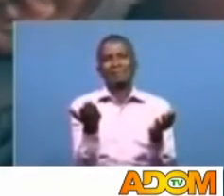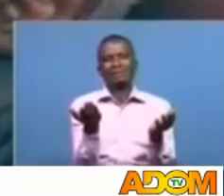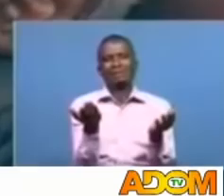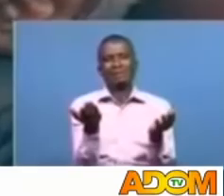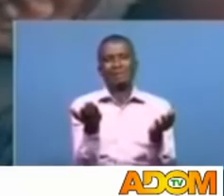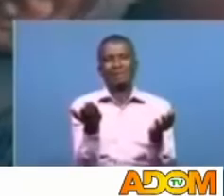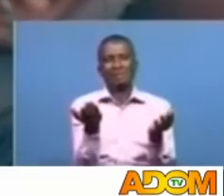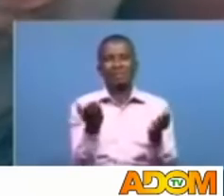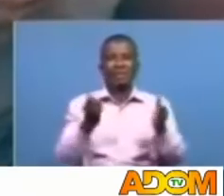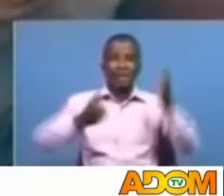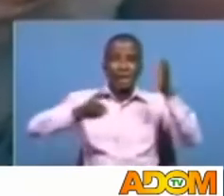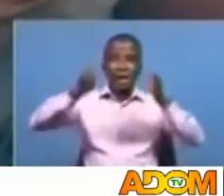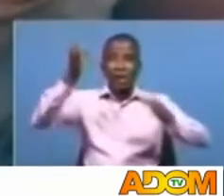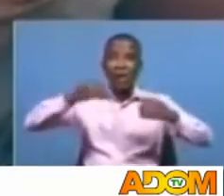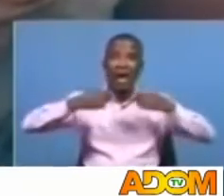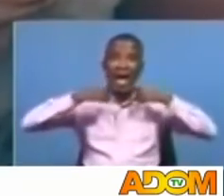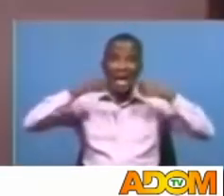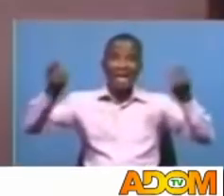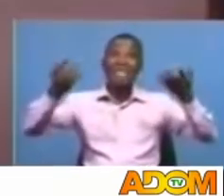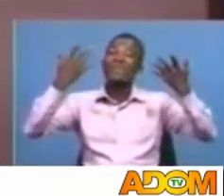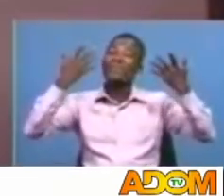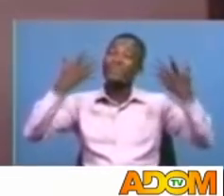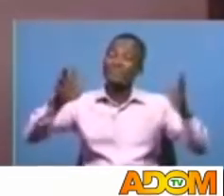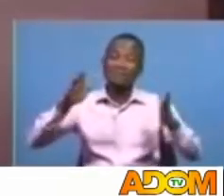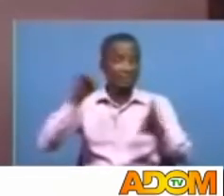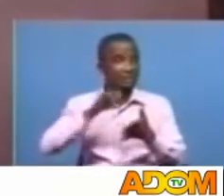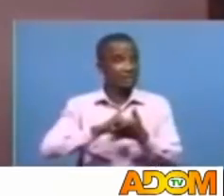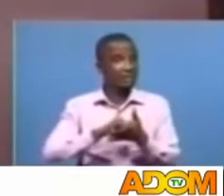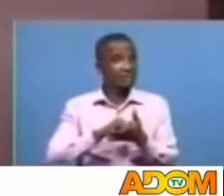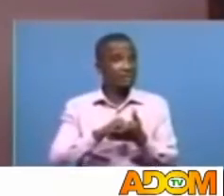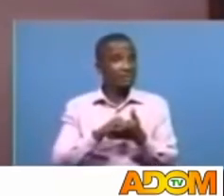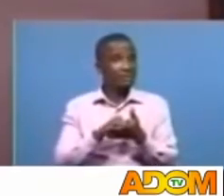the court has ruled that